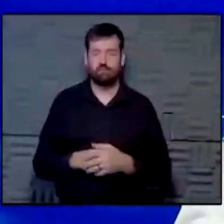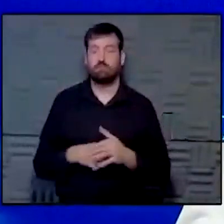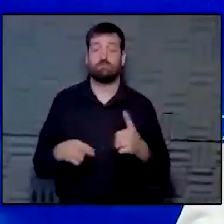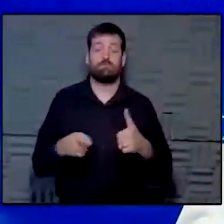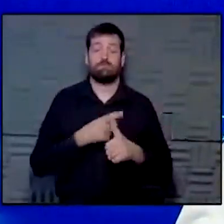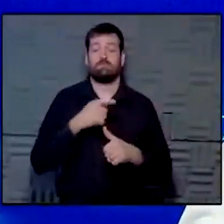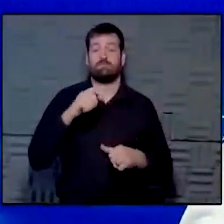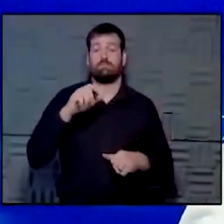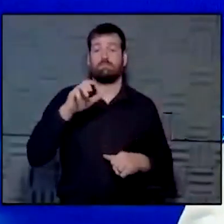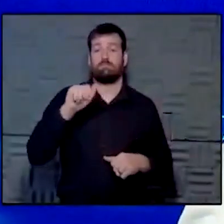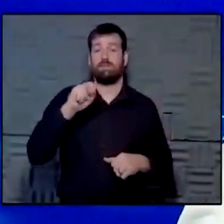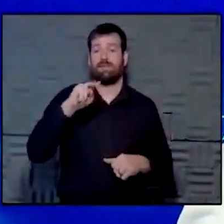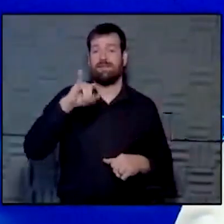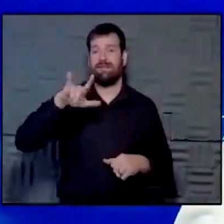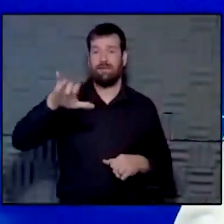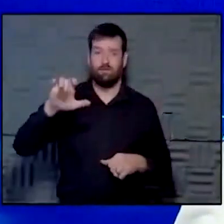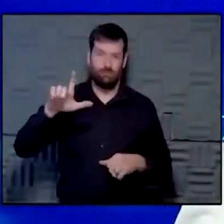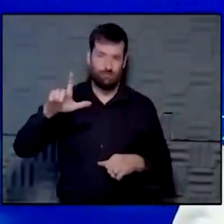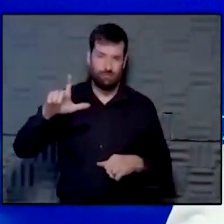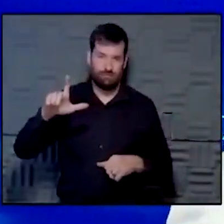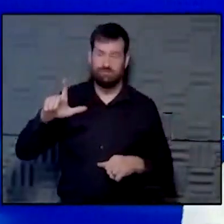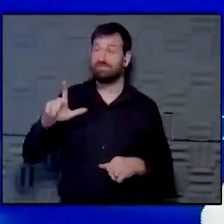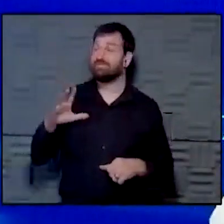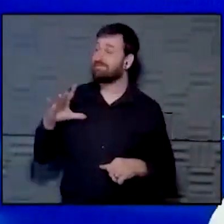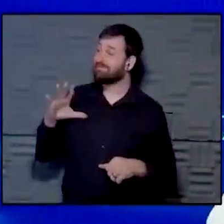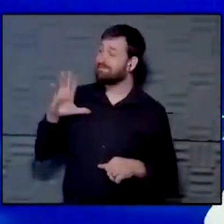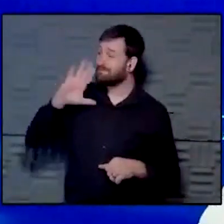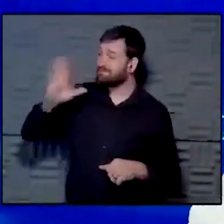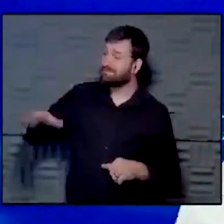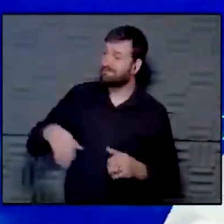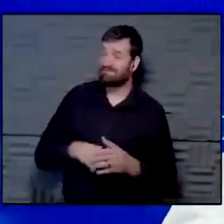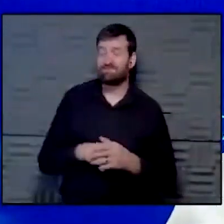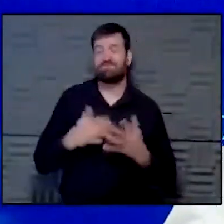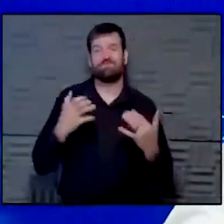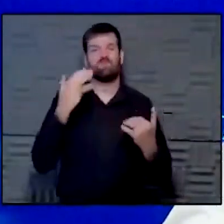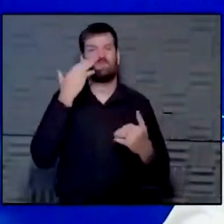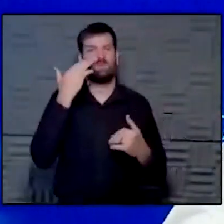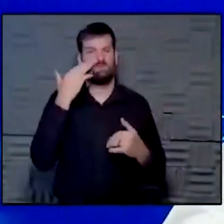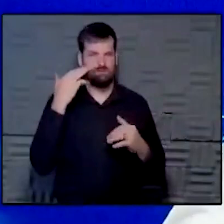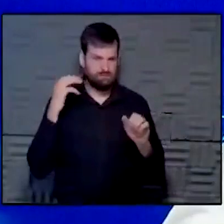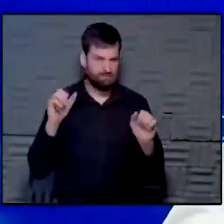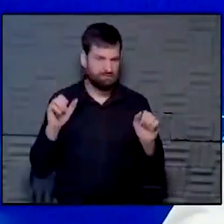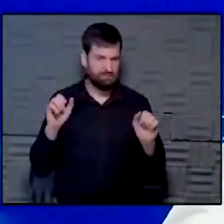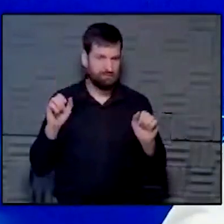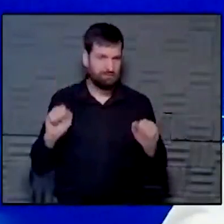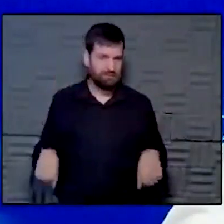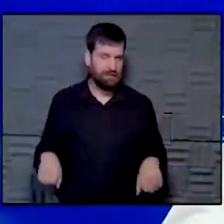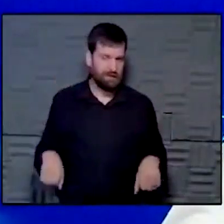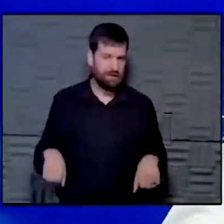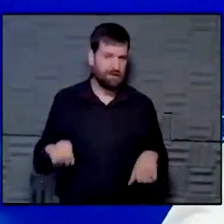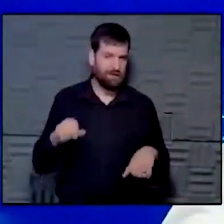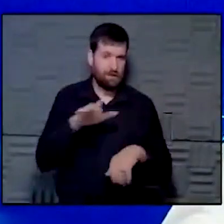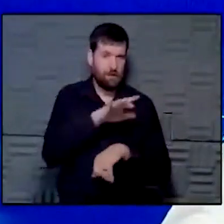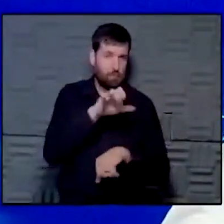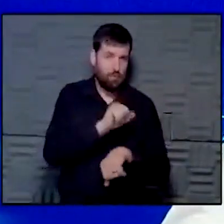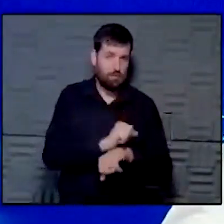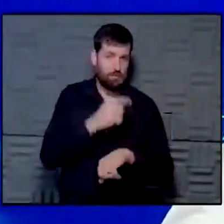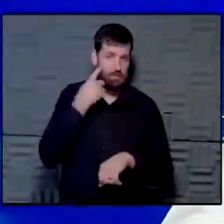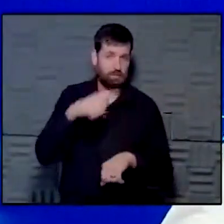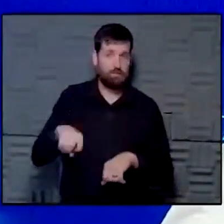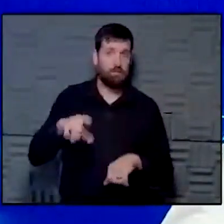with Anil, Hi, Anil. Hi, Anil. He wants to know, can we start making appointments to vaccinate